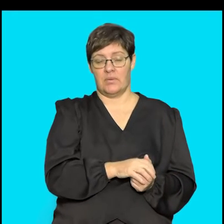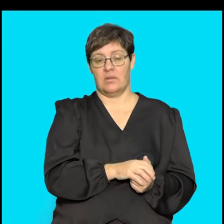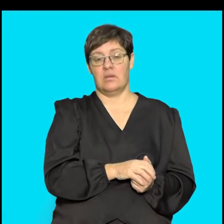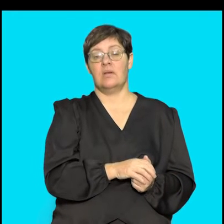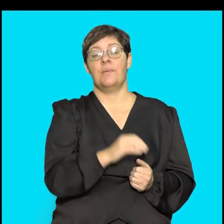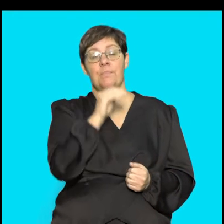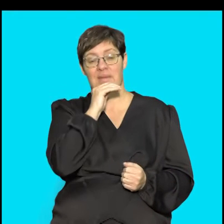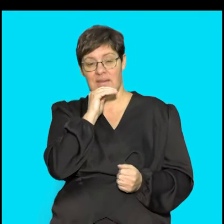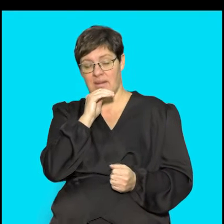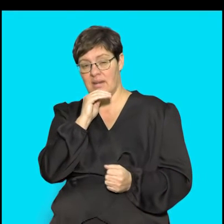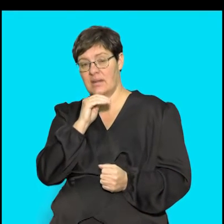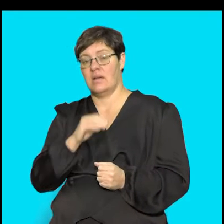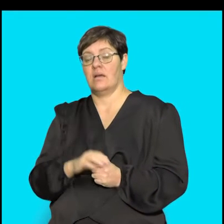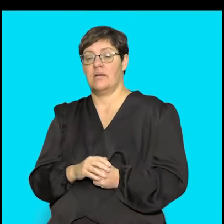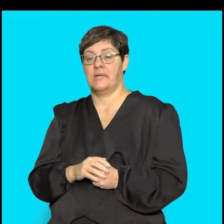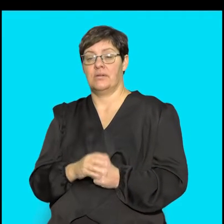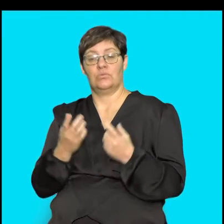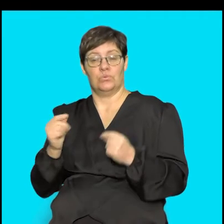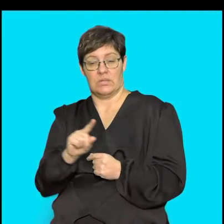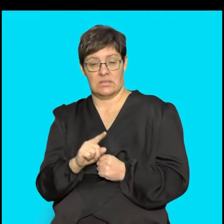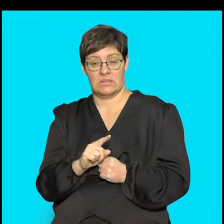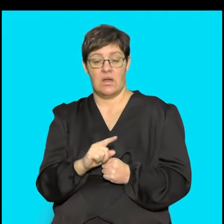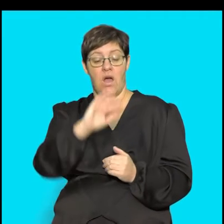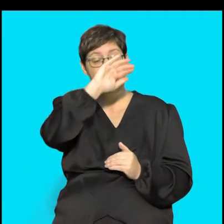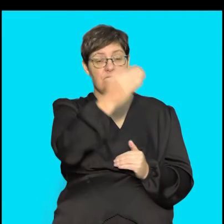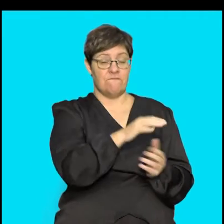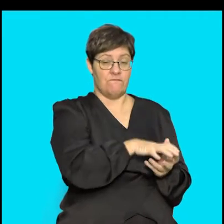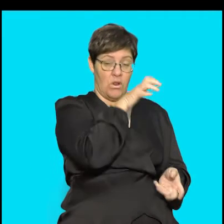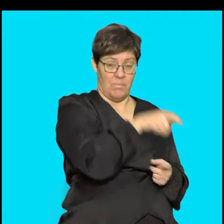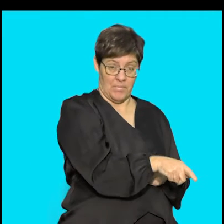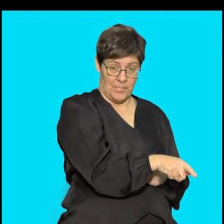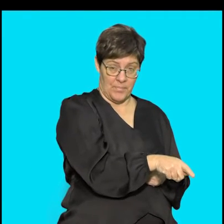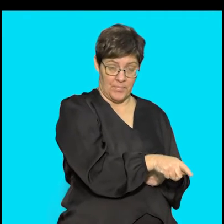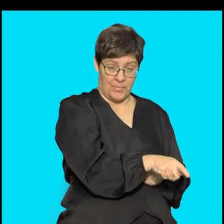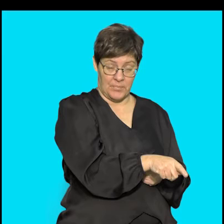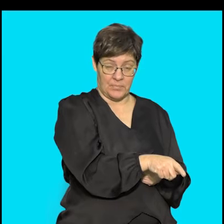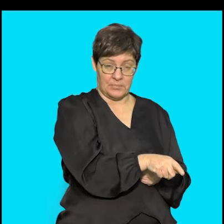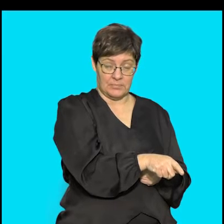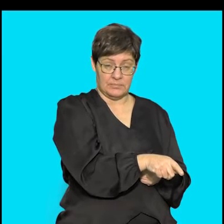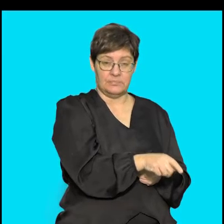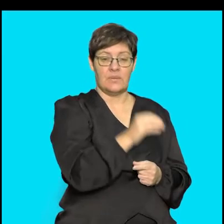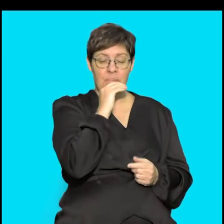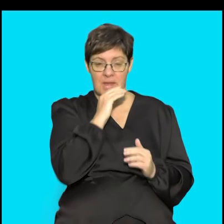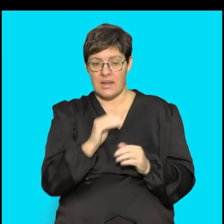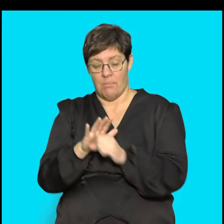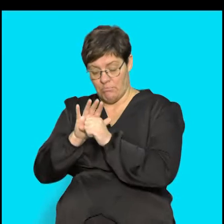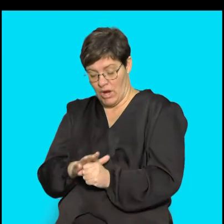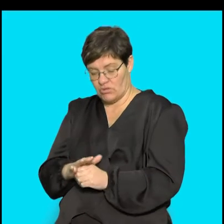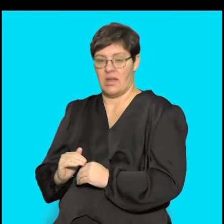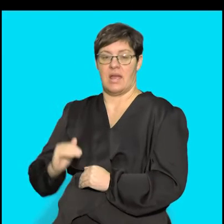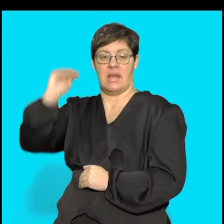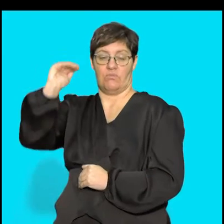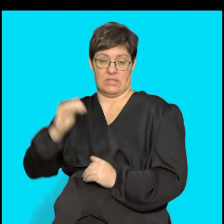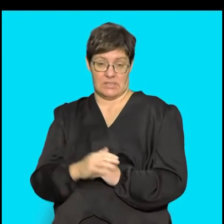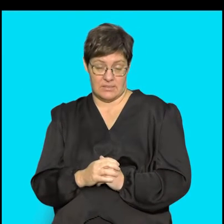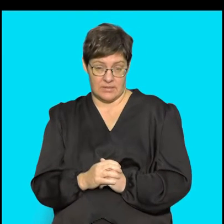does that do? Right, a decrease in volume will now increase the